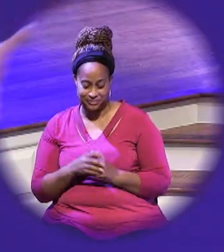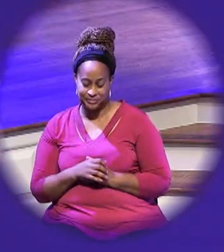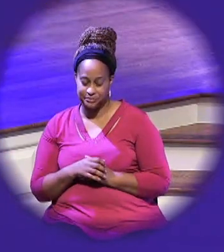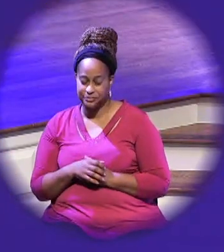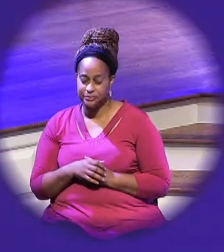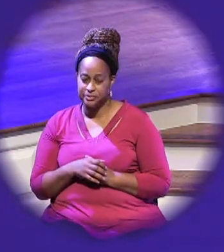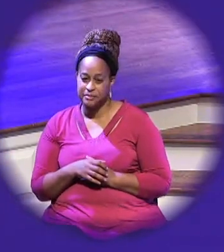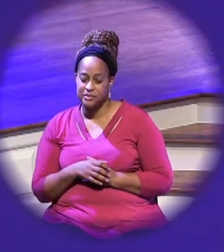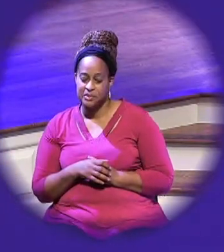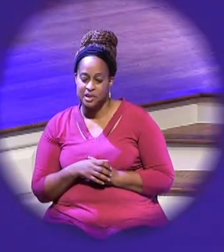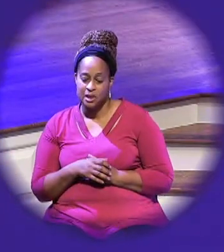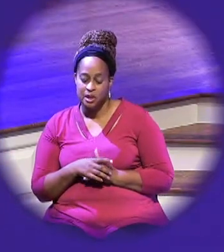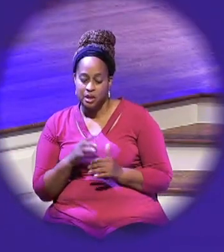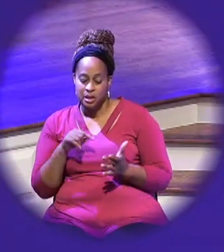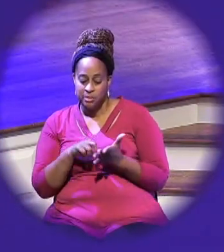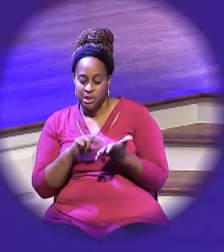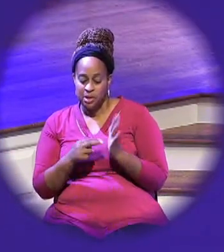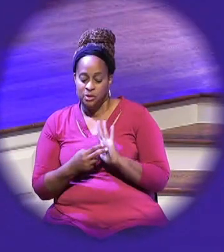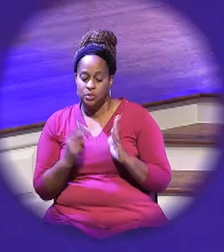And it's this.